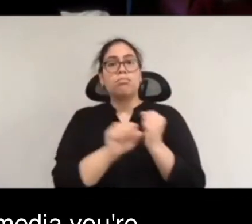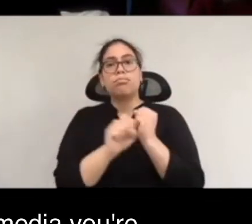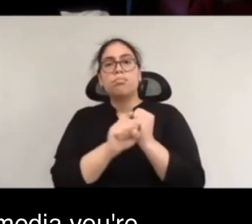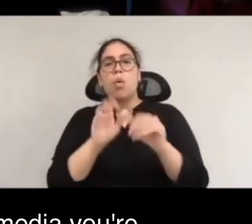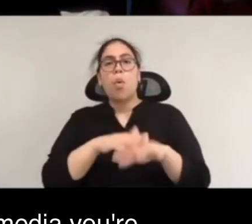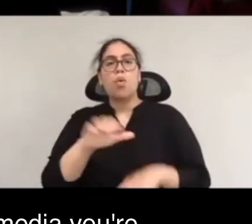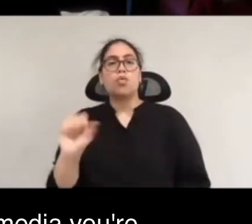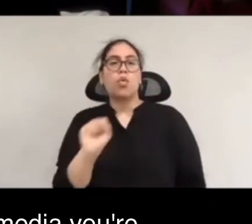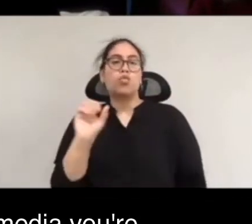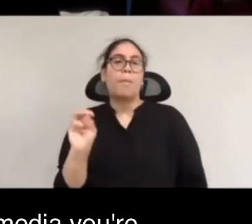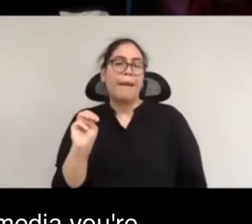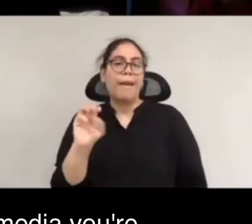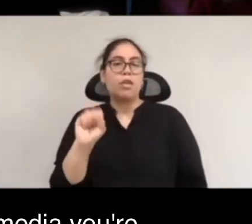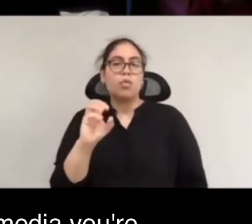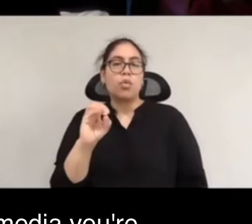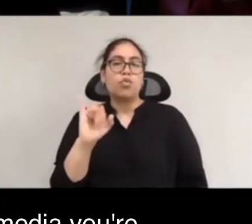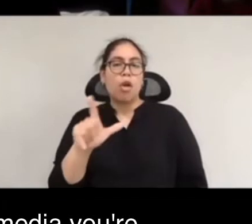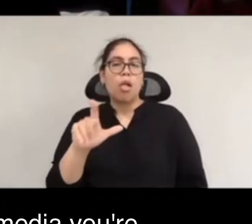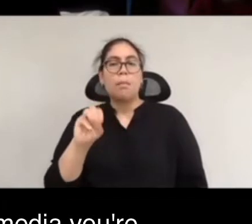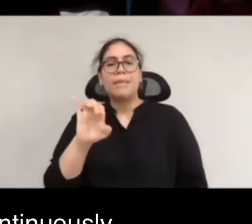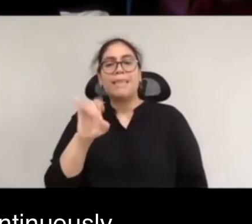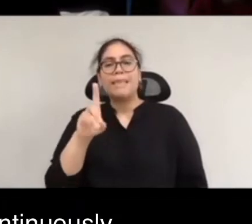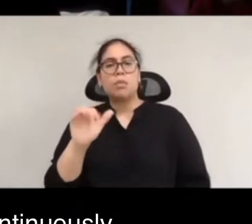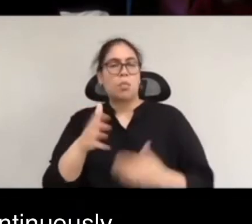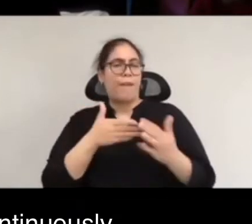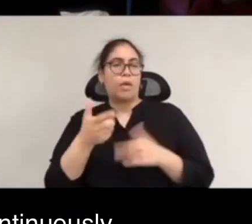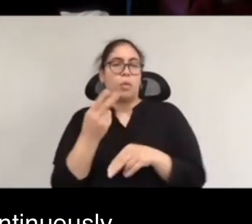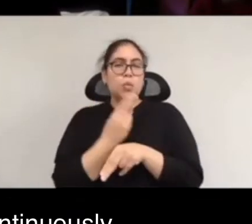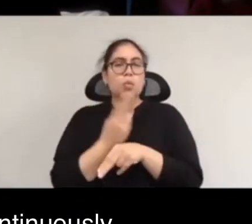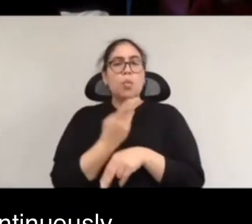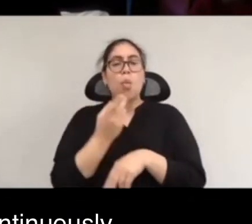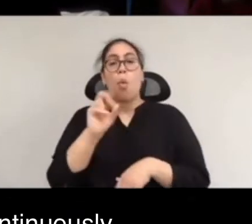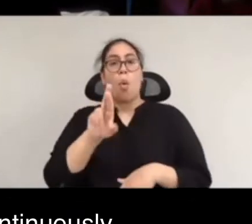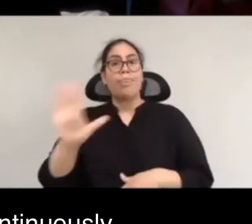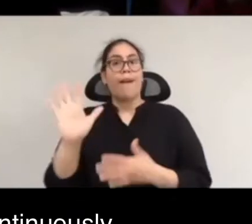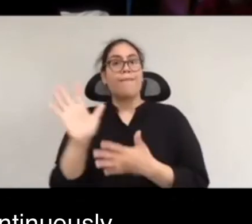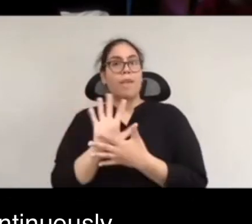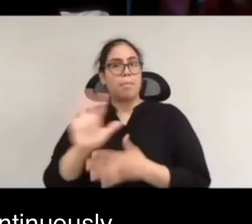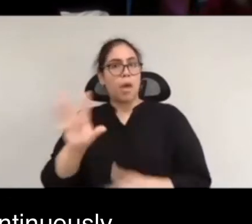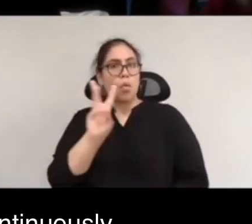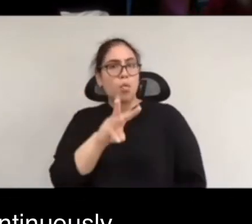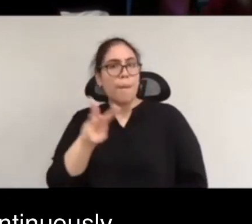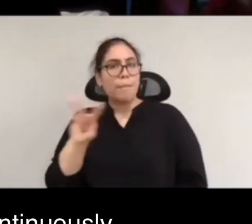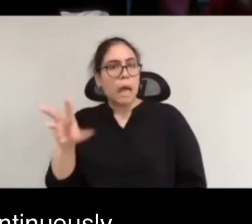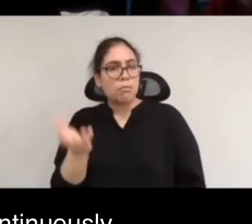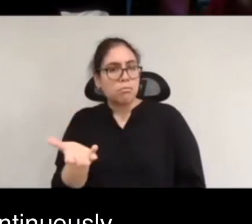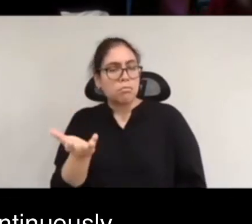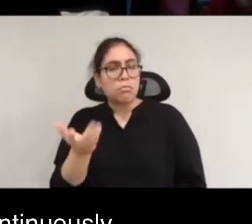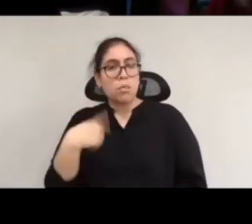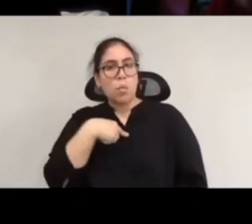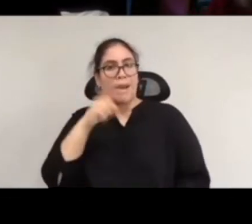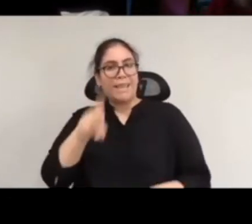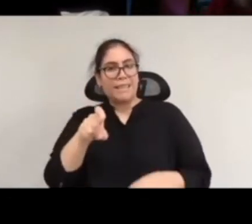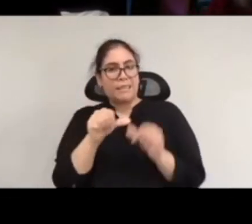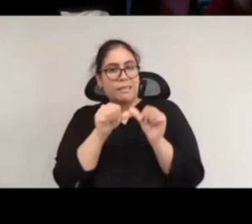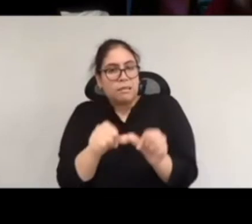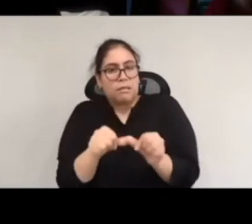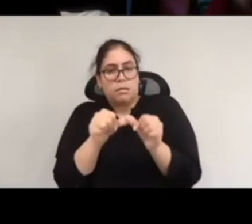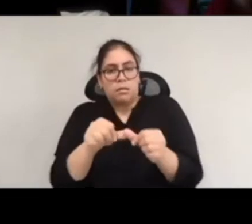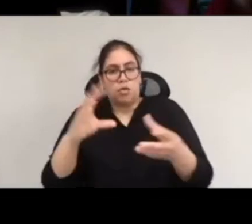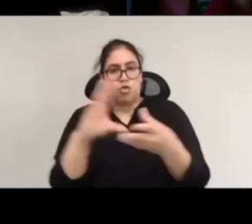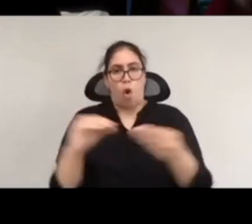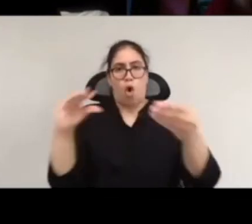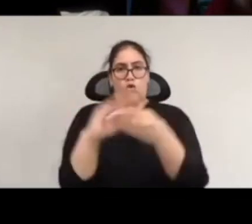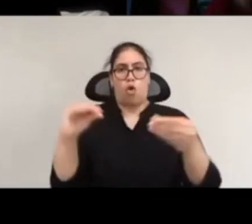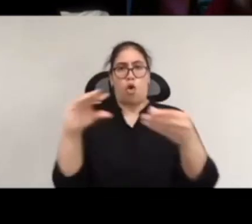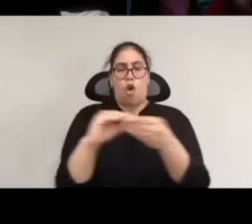you're using, or your film website? The idea of continuously talking about this really gives us access to